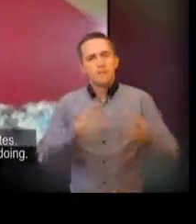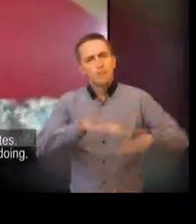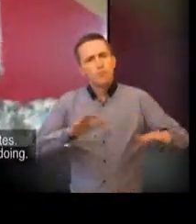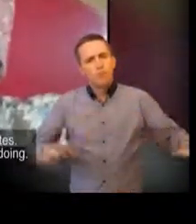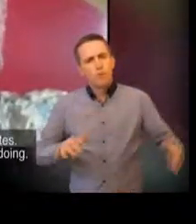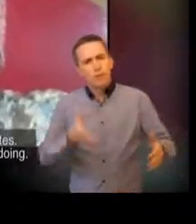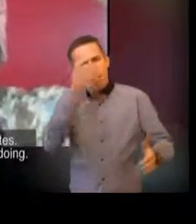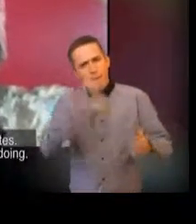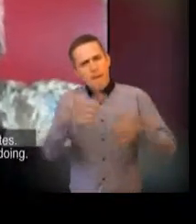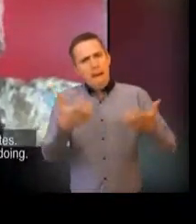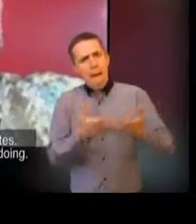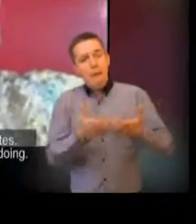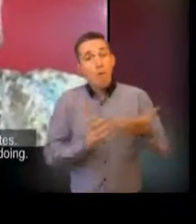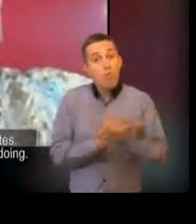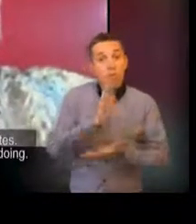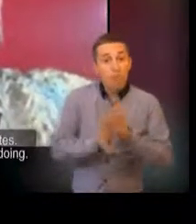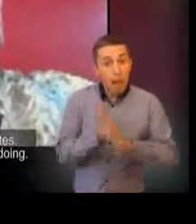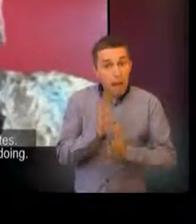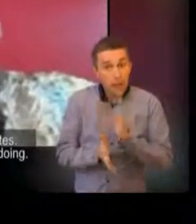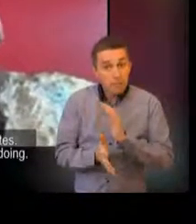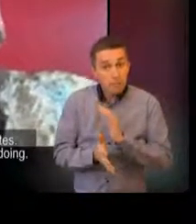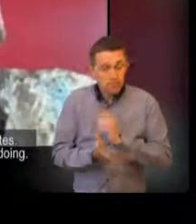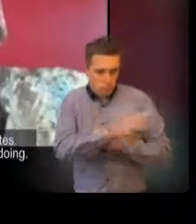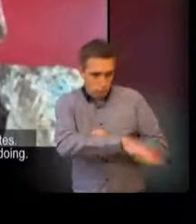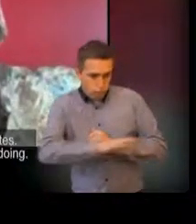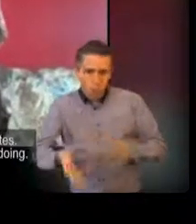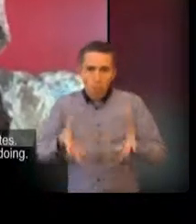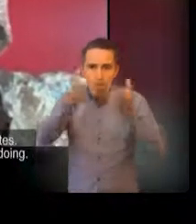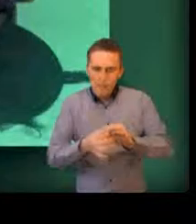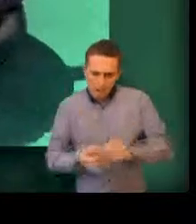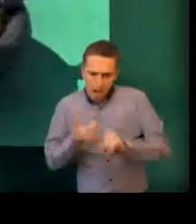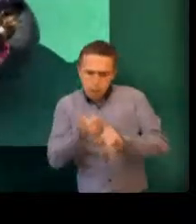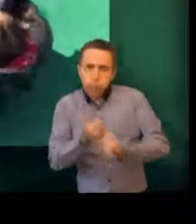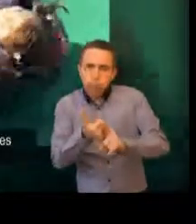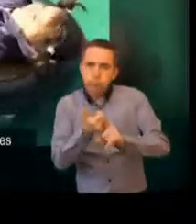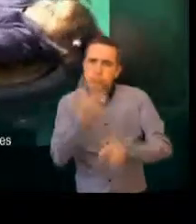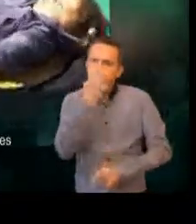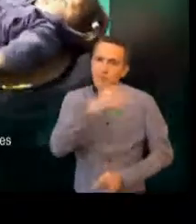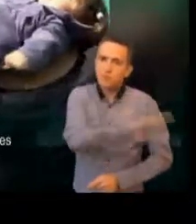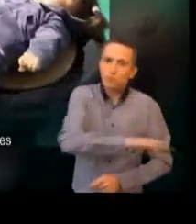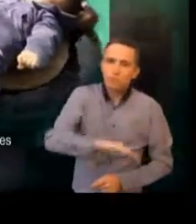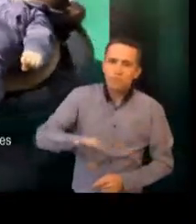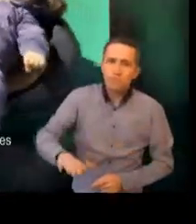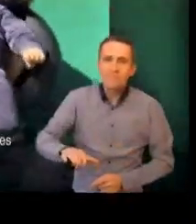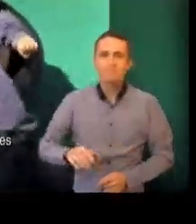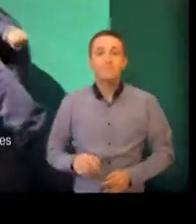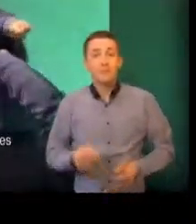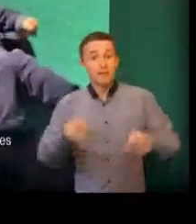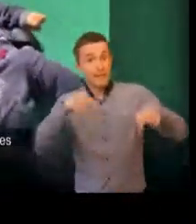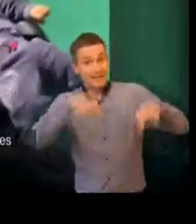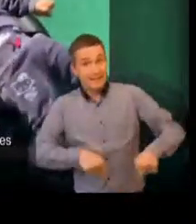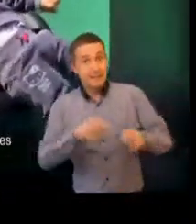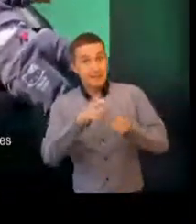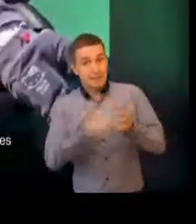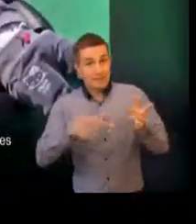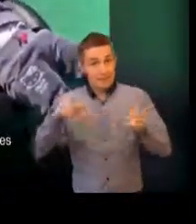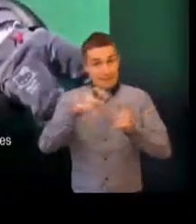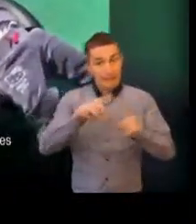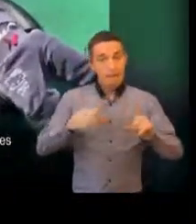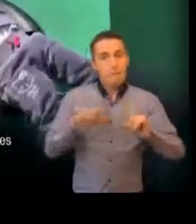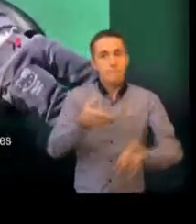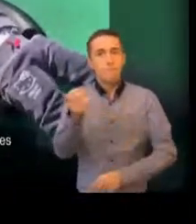Children learn through play. All children develop at different rates. Children with visual impairment are no different. They learn by